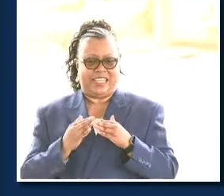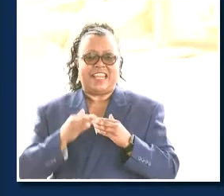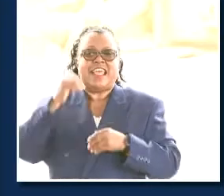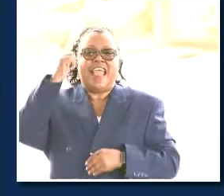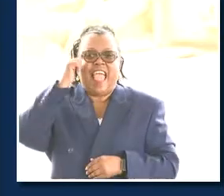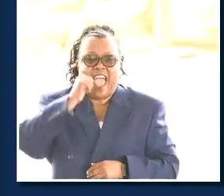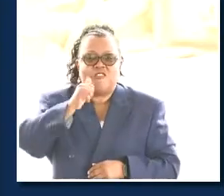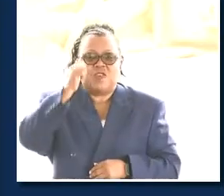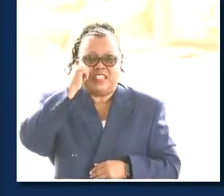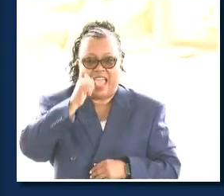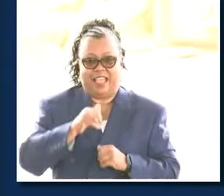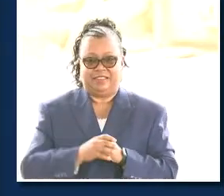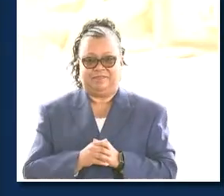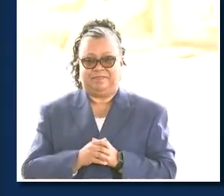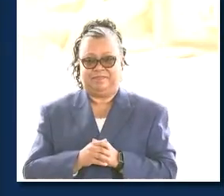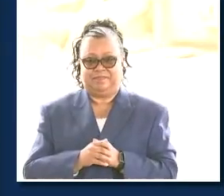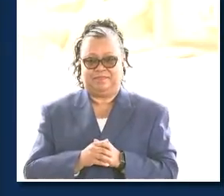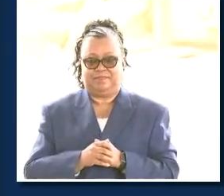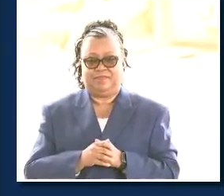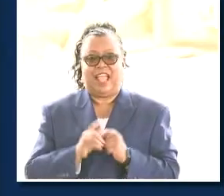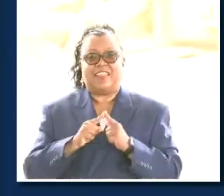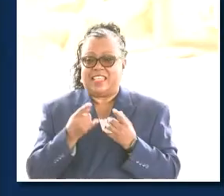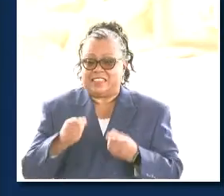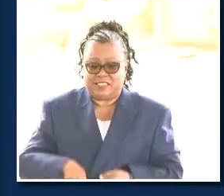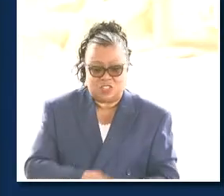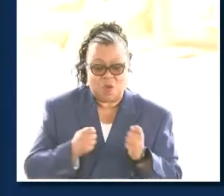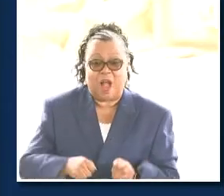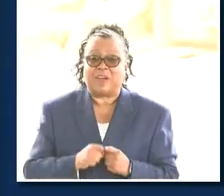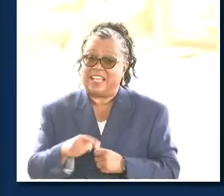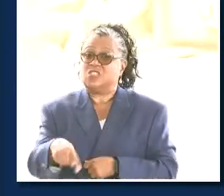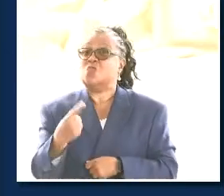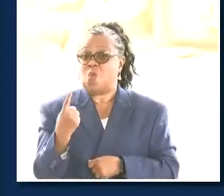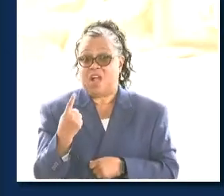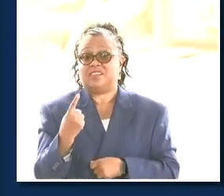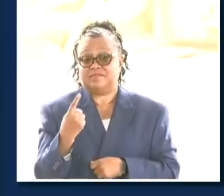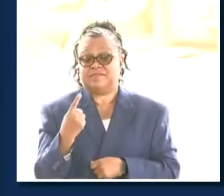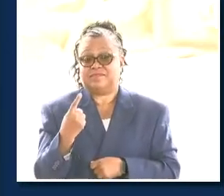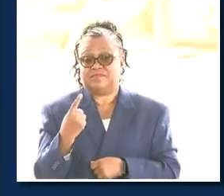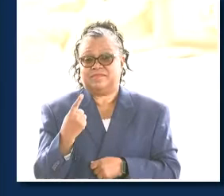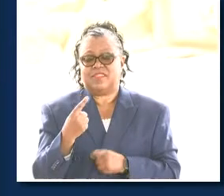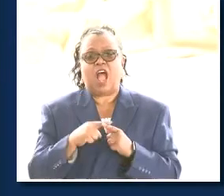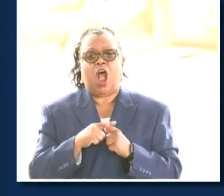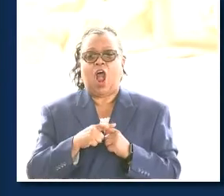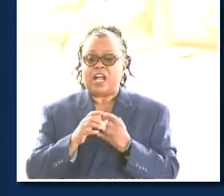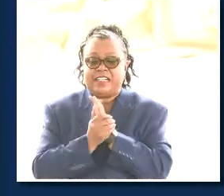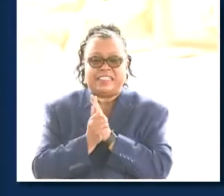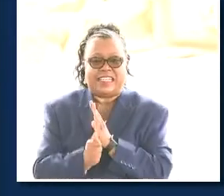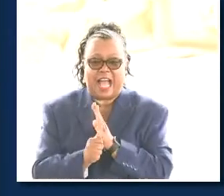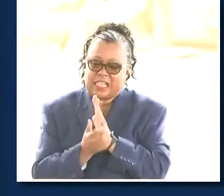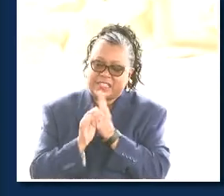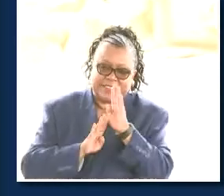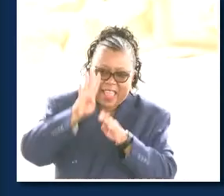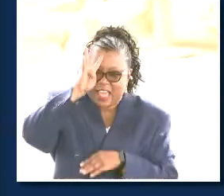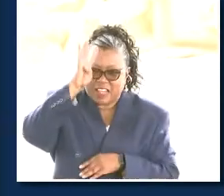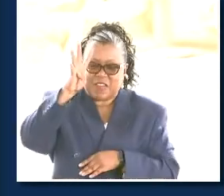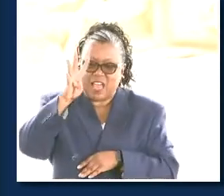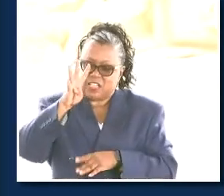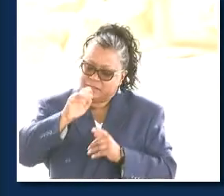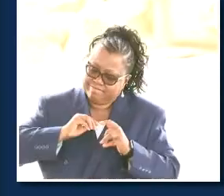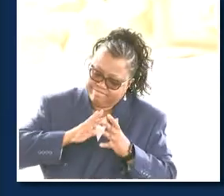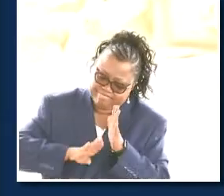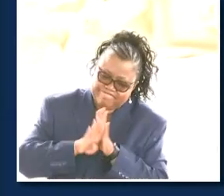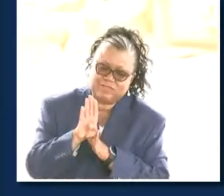every single day. This groundbreaking being one of them. Our talent, innovation, and peer grit